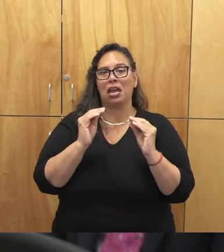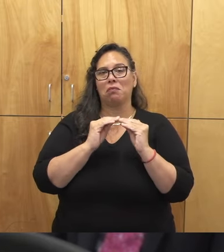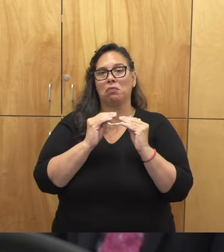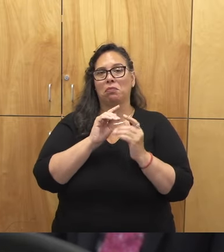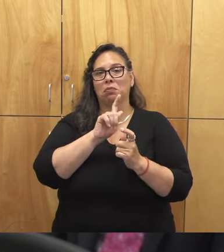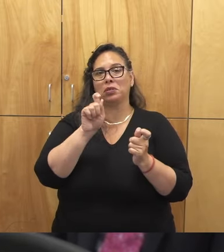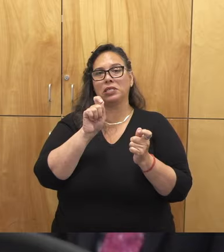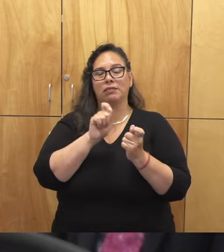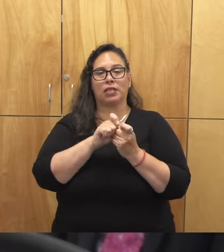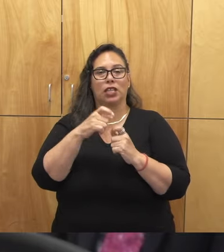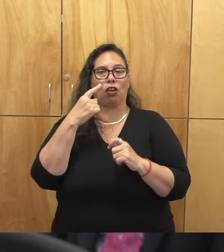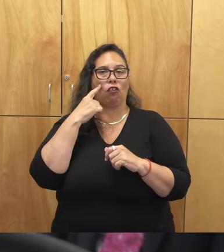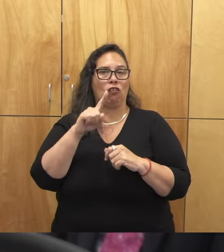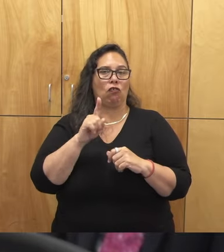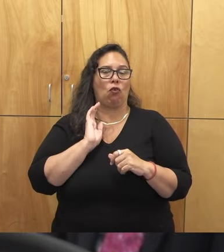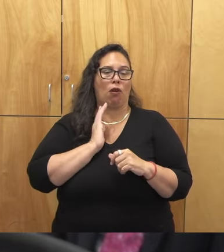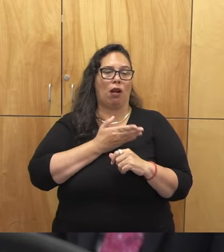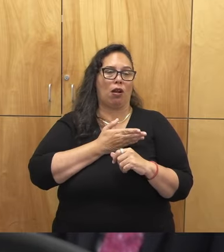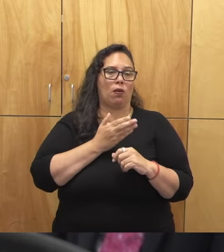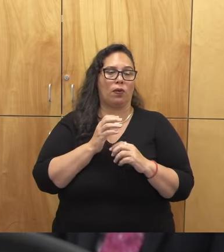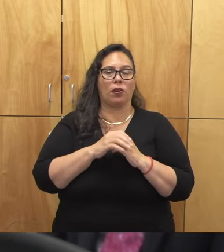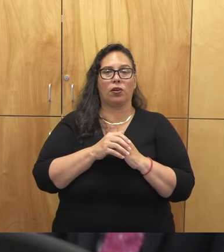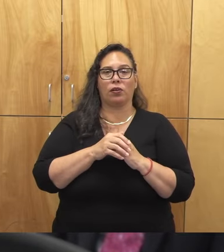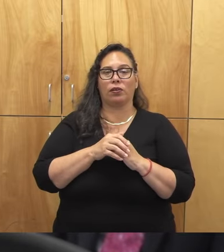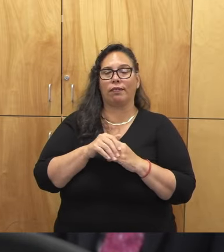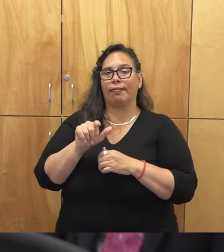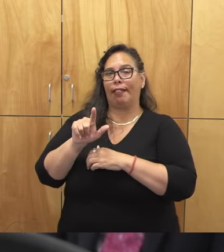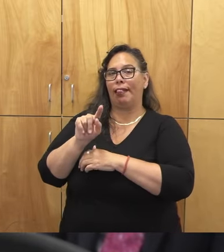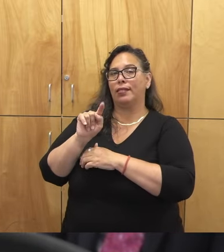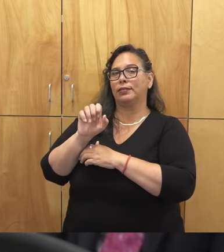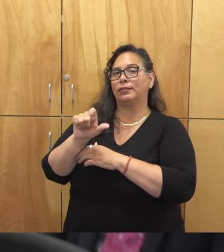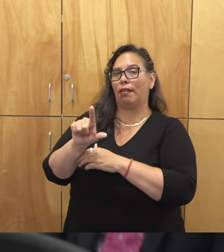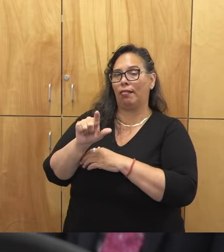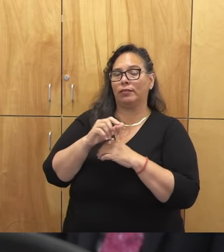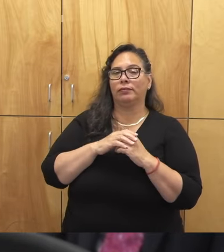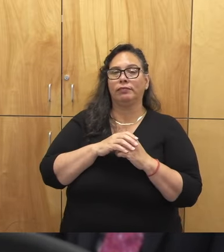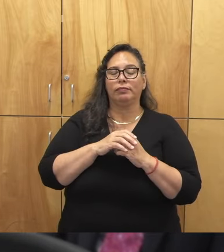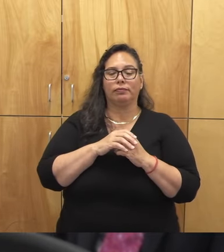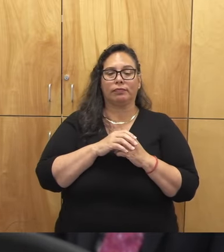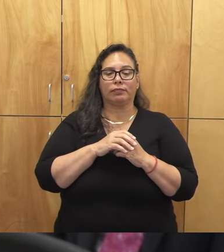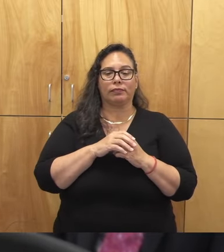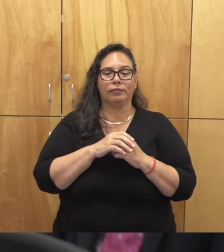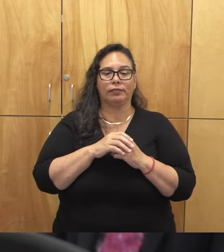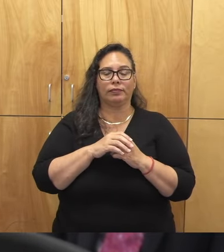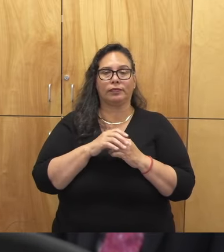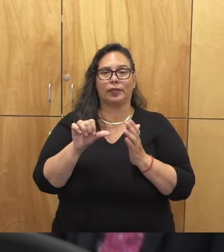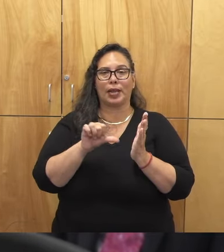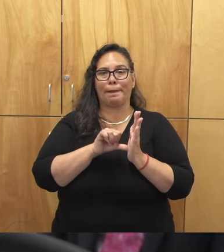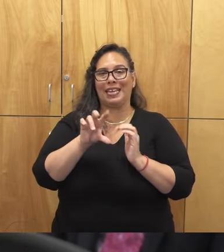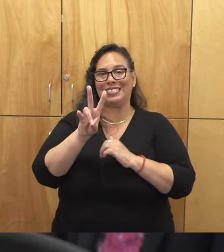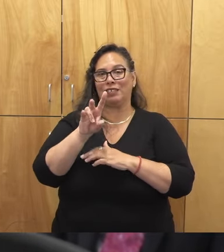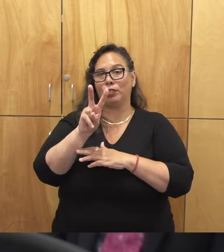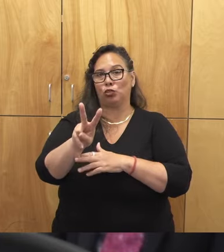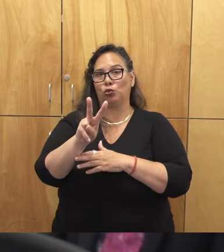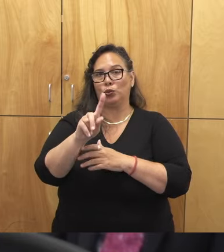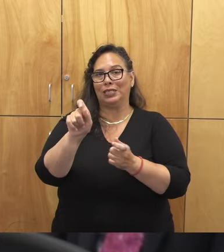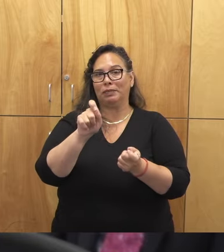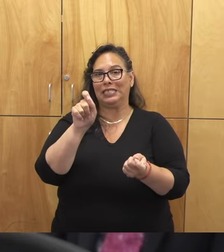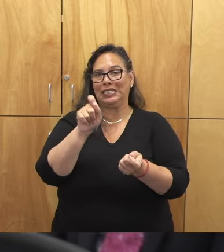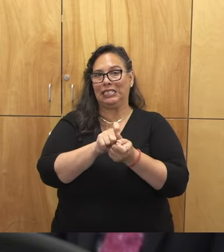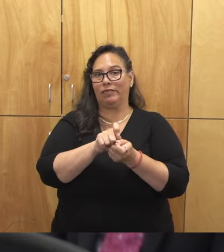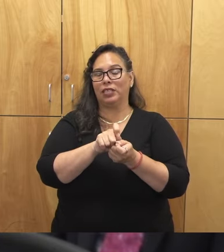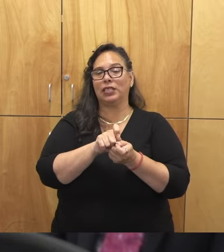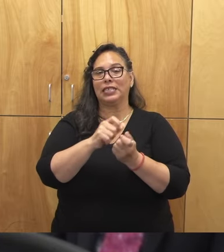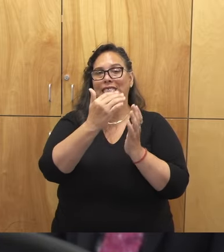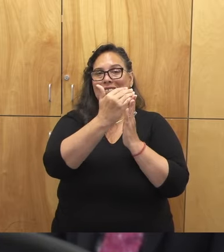specifically for our LTELs, we have on page 72 specifically a